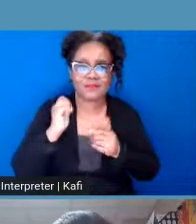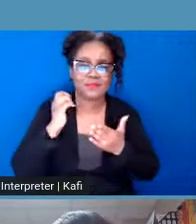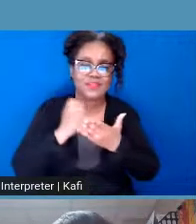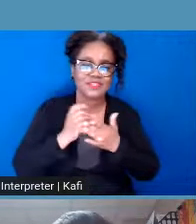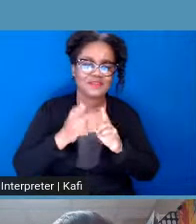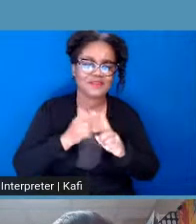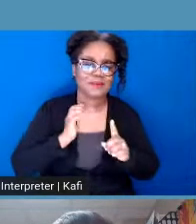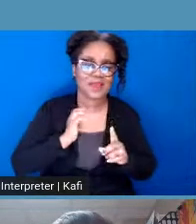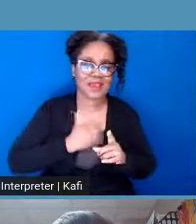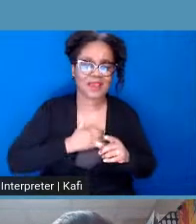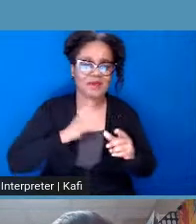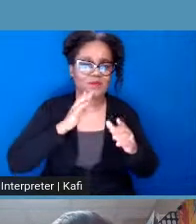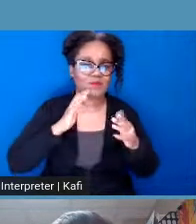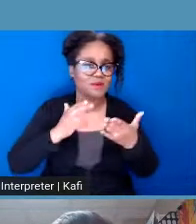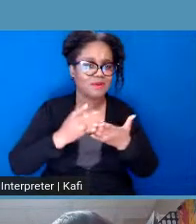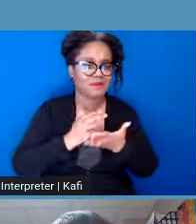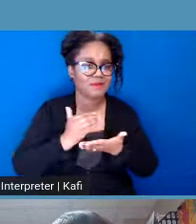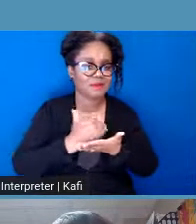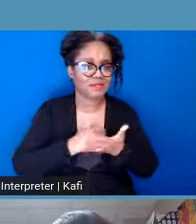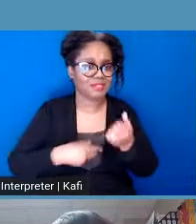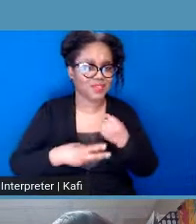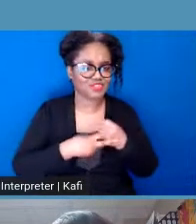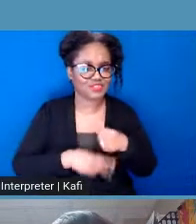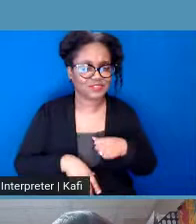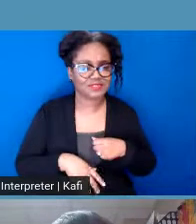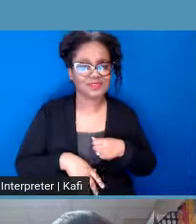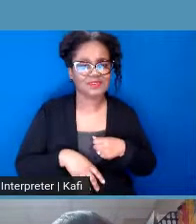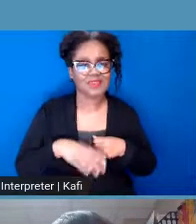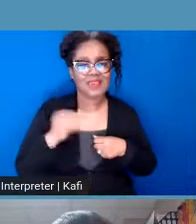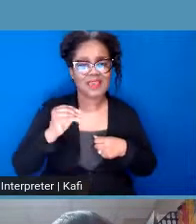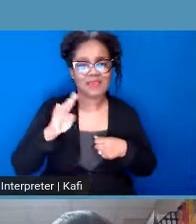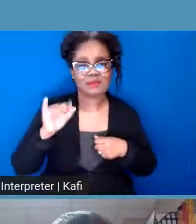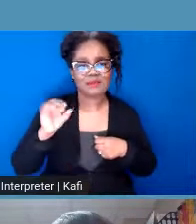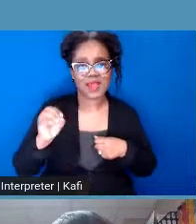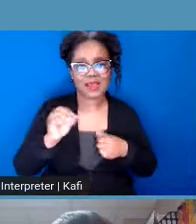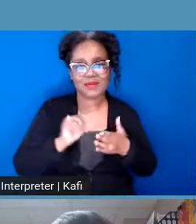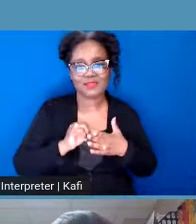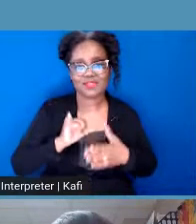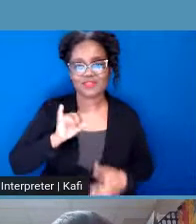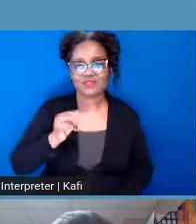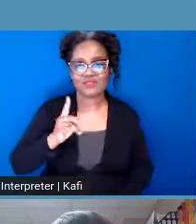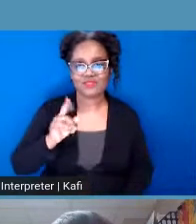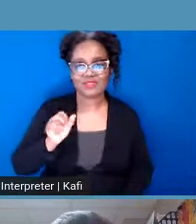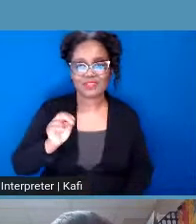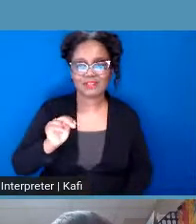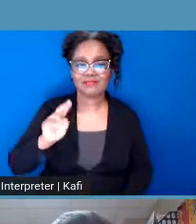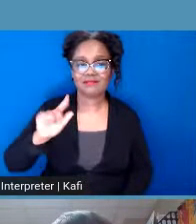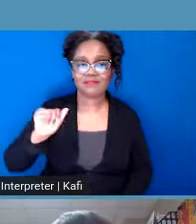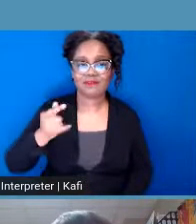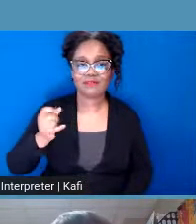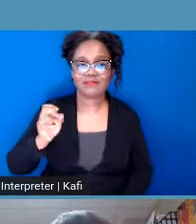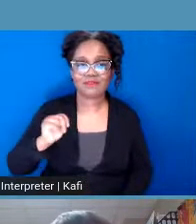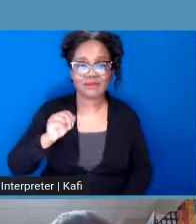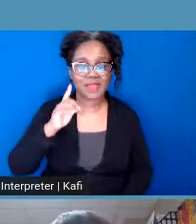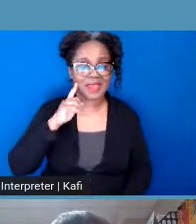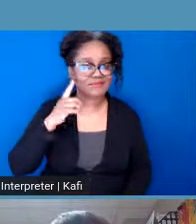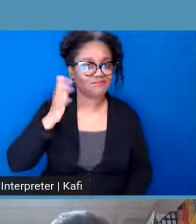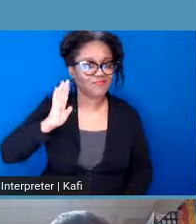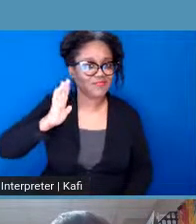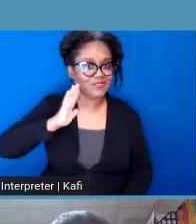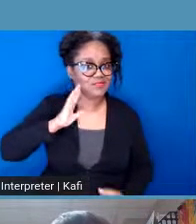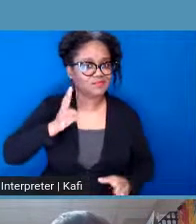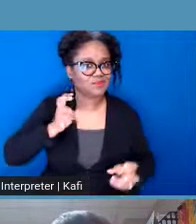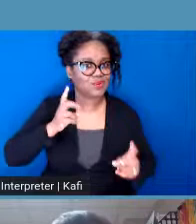our exhibits curator, Jody Lundgren, had previously written for a show. So I just pulled those together and shared them